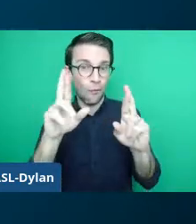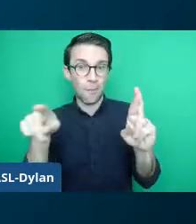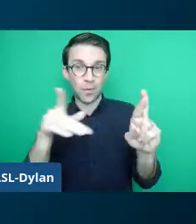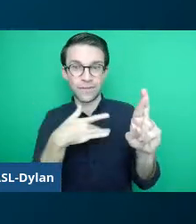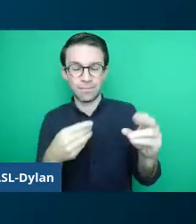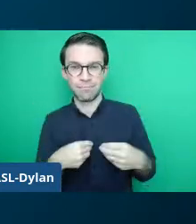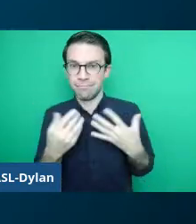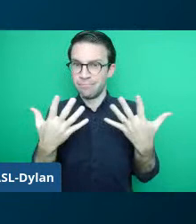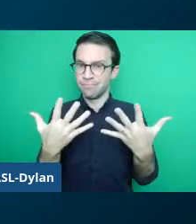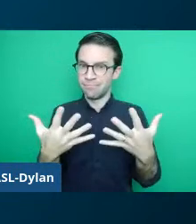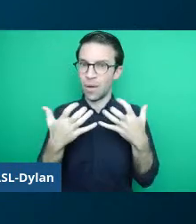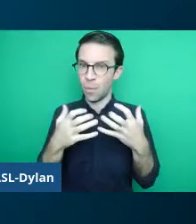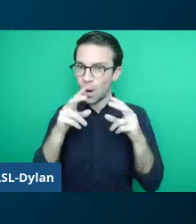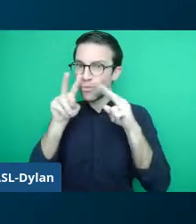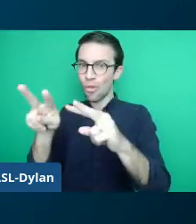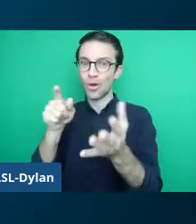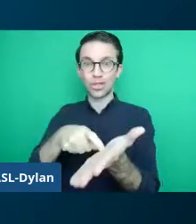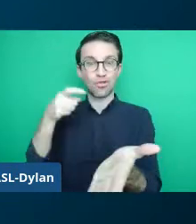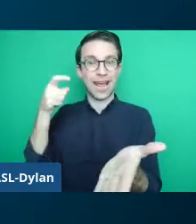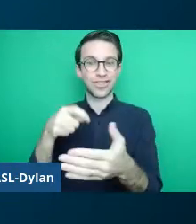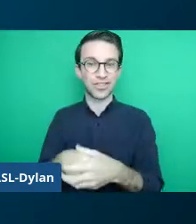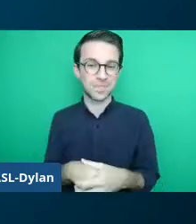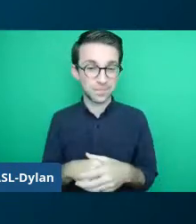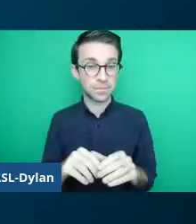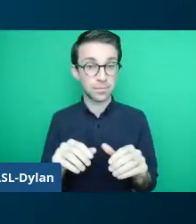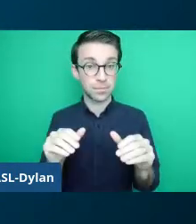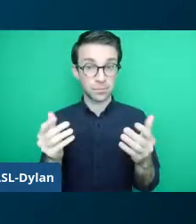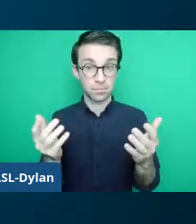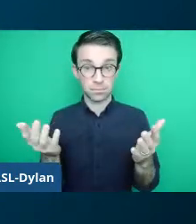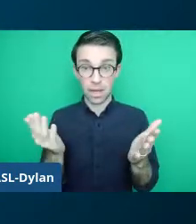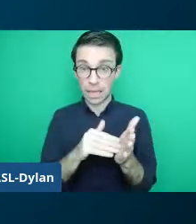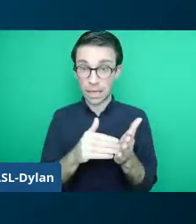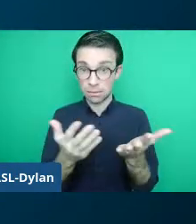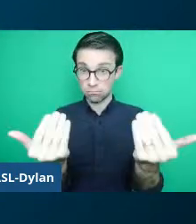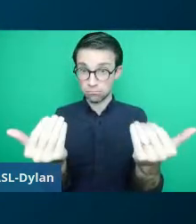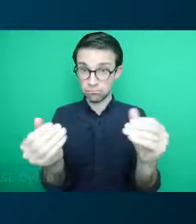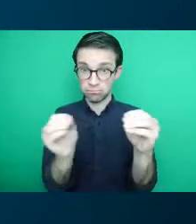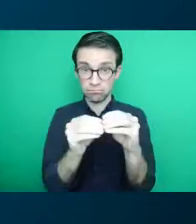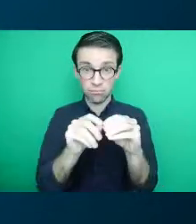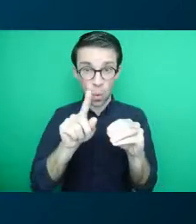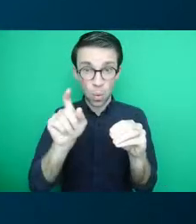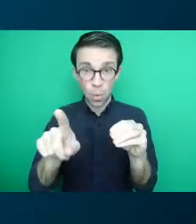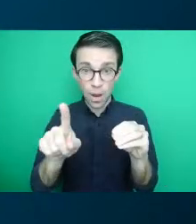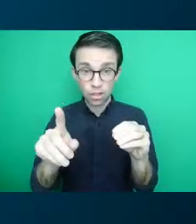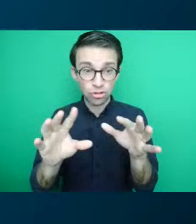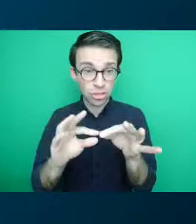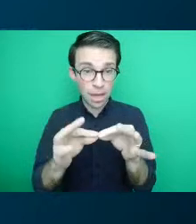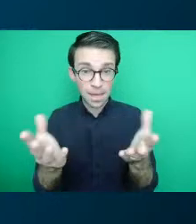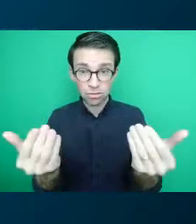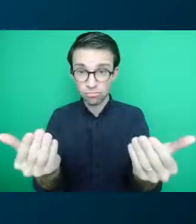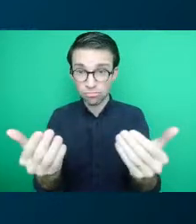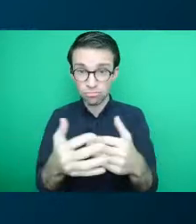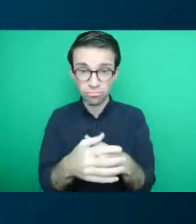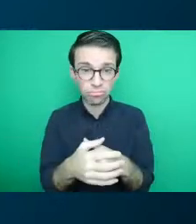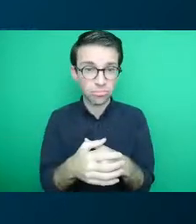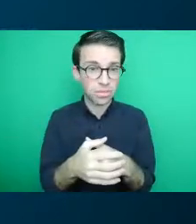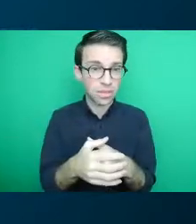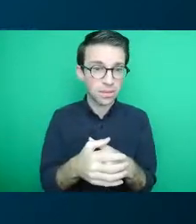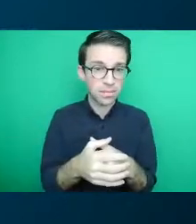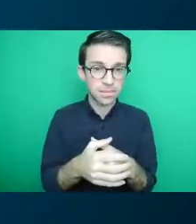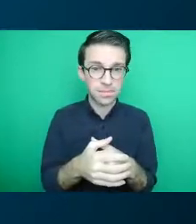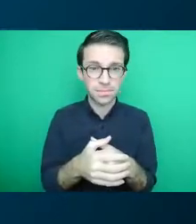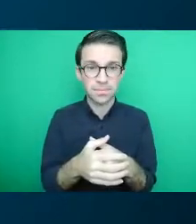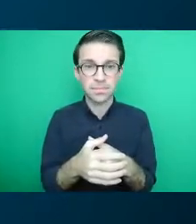check out Scratch. If there's, I can take any other questions for a moment. If there's any other questions.